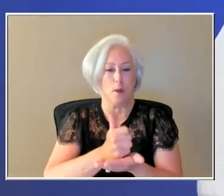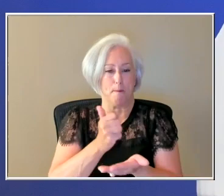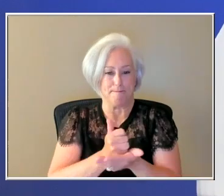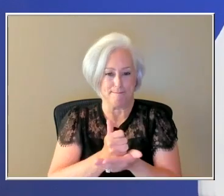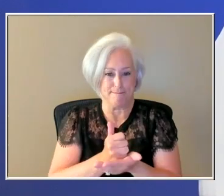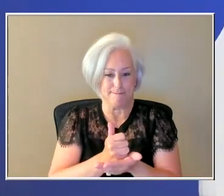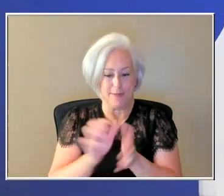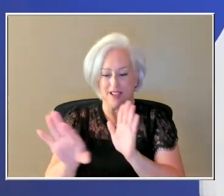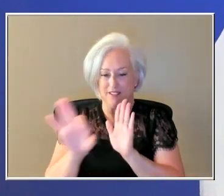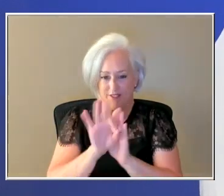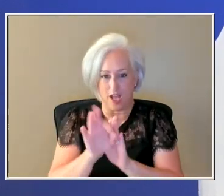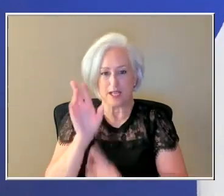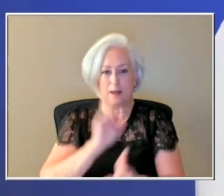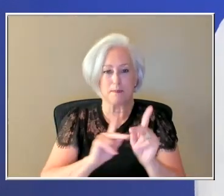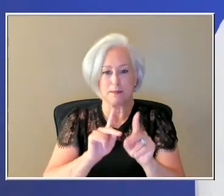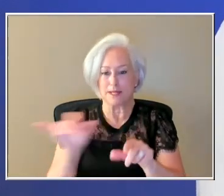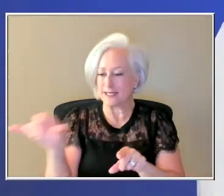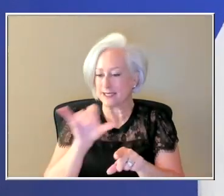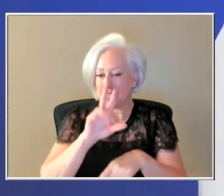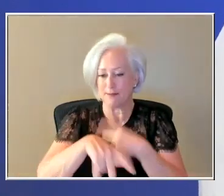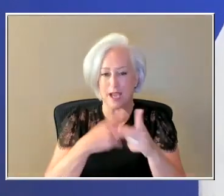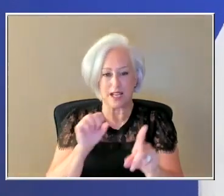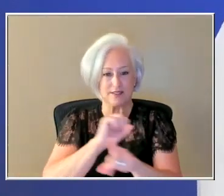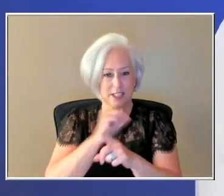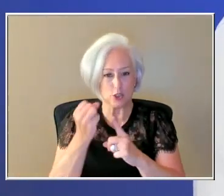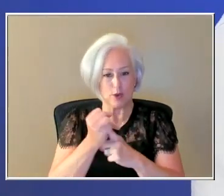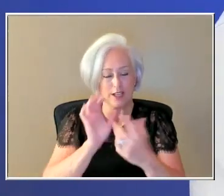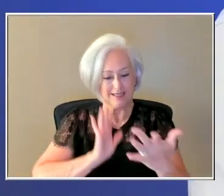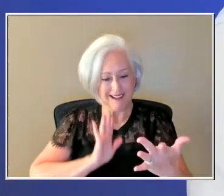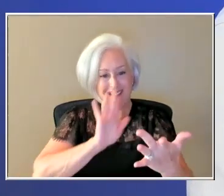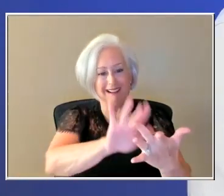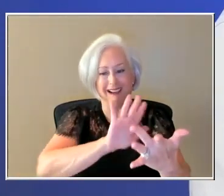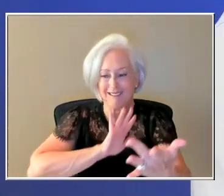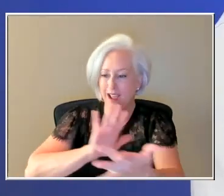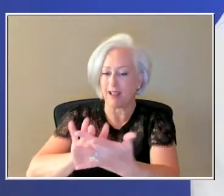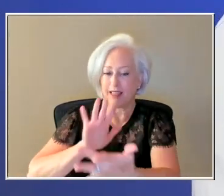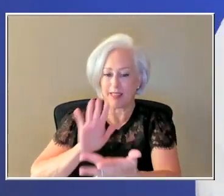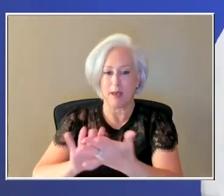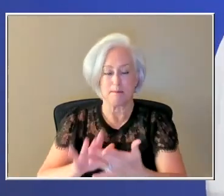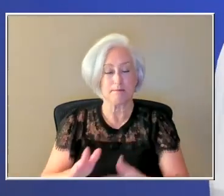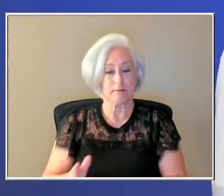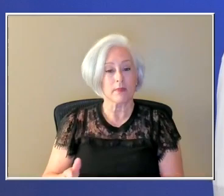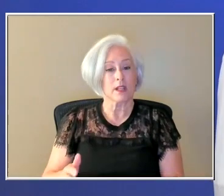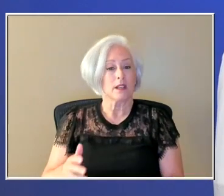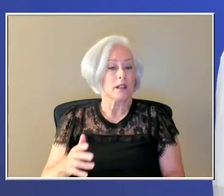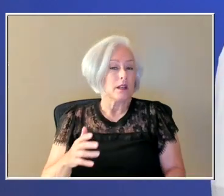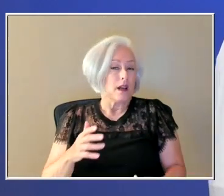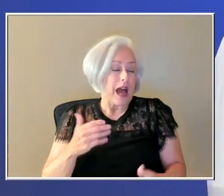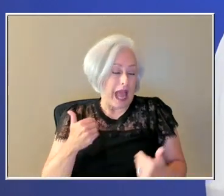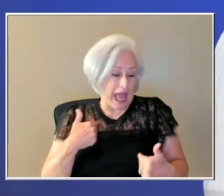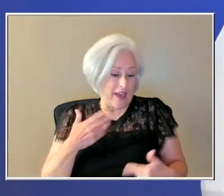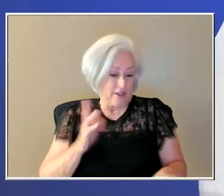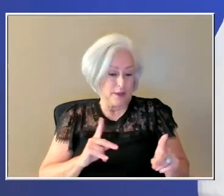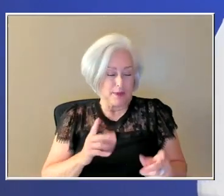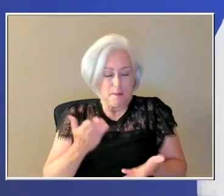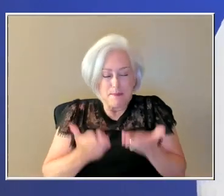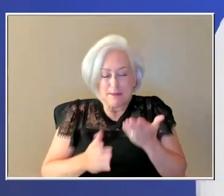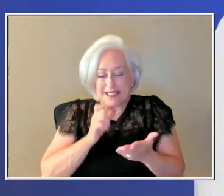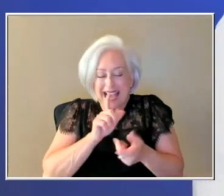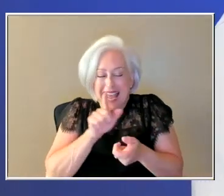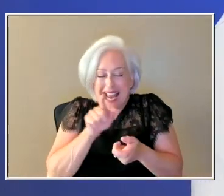similar situations and reach out, because I had people that had maybe not the exact same thing,